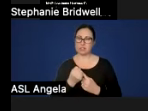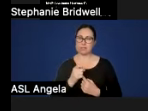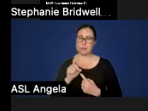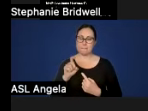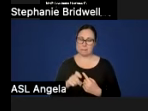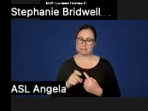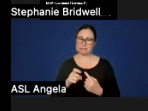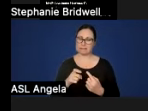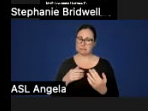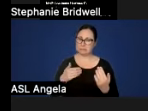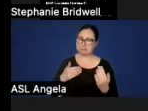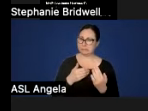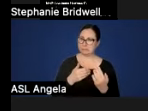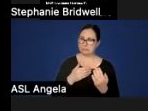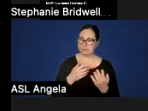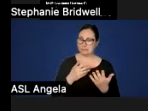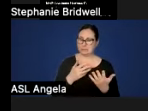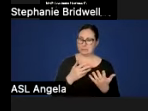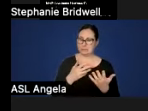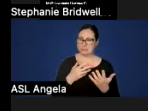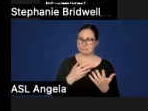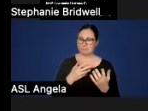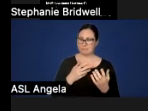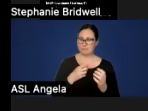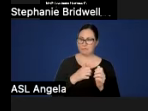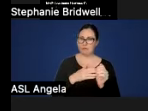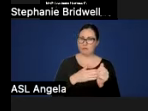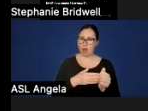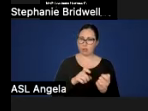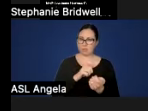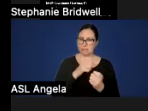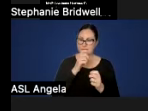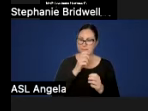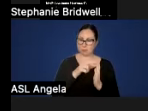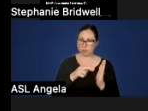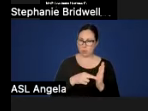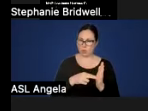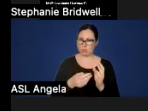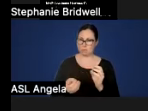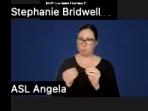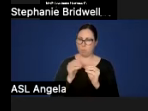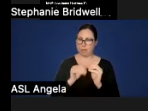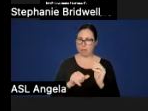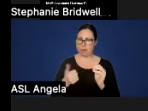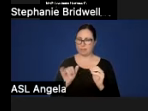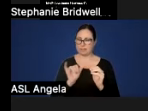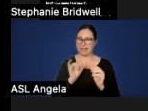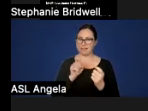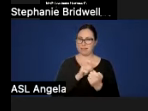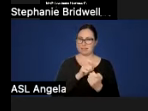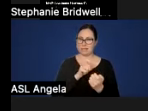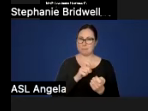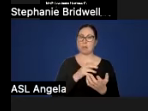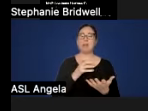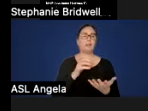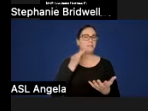for example, there might be a protocol that says you need to take your photos in this certain